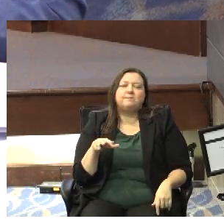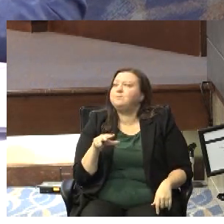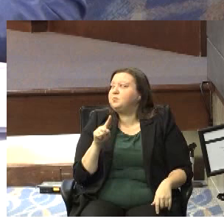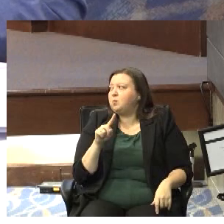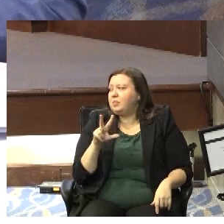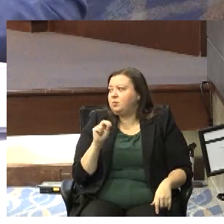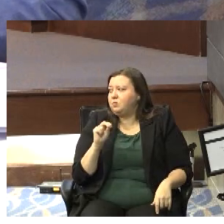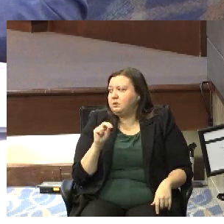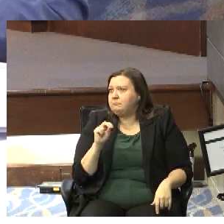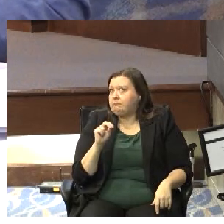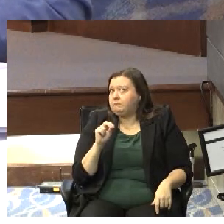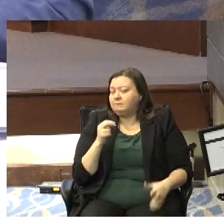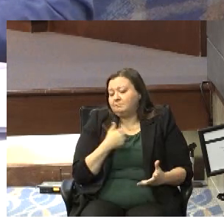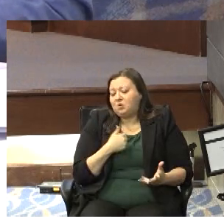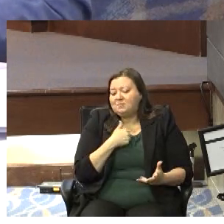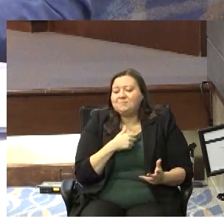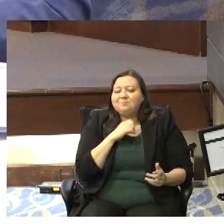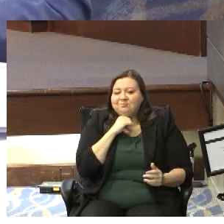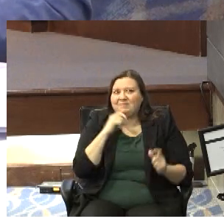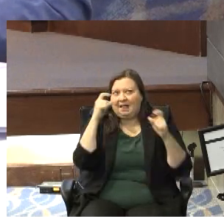1:30? 1:30. 1:30. Okay. That's it.